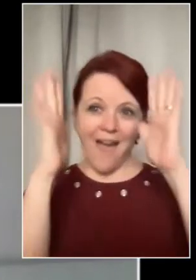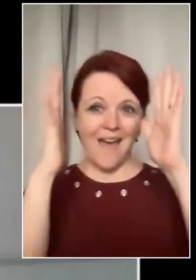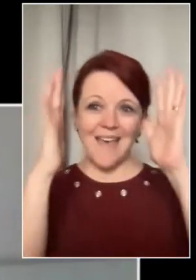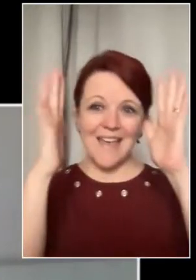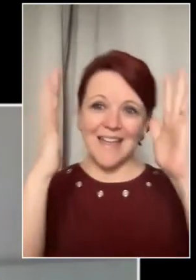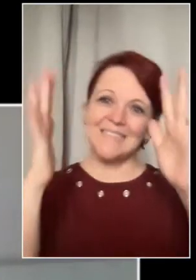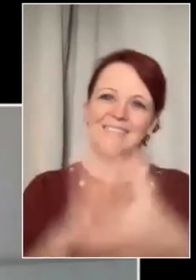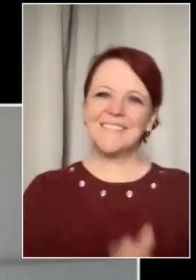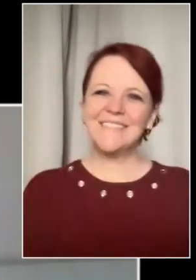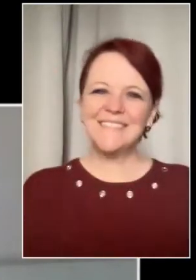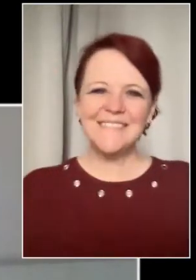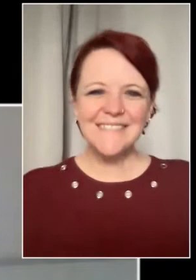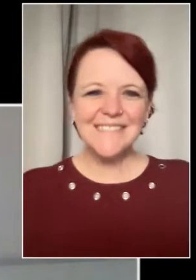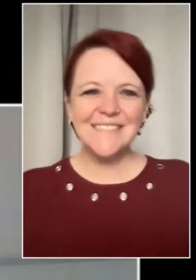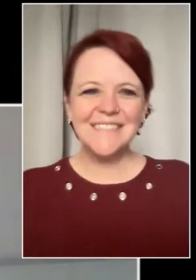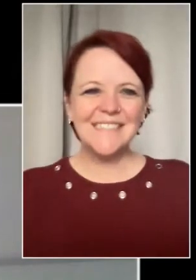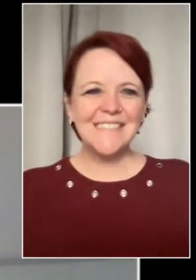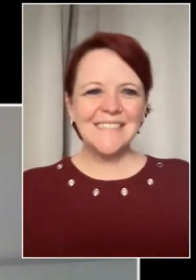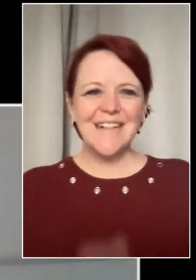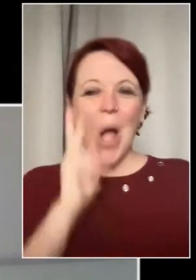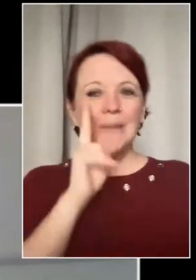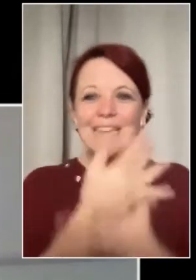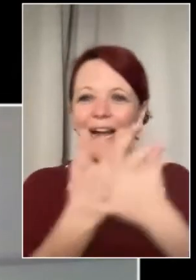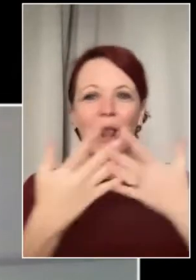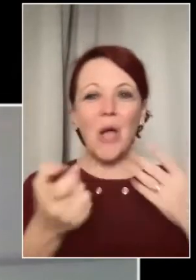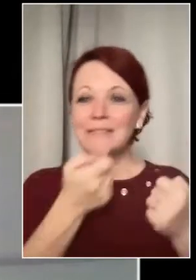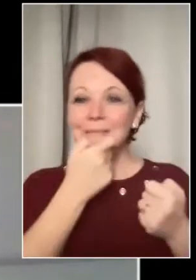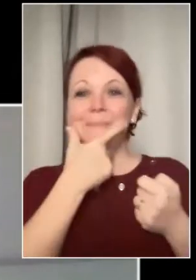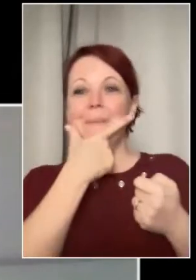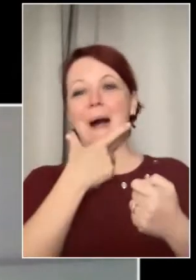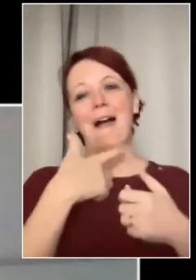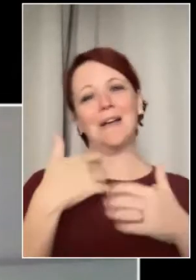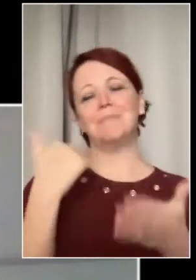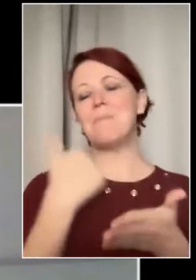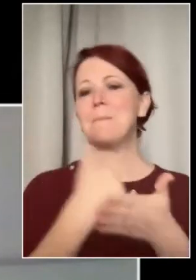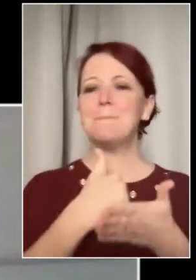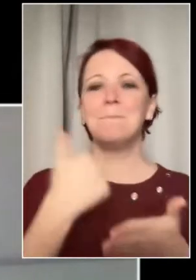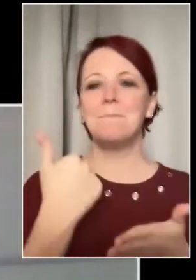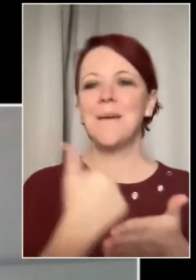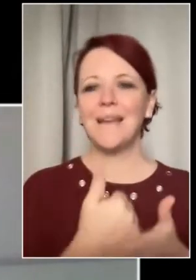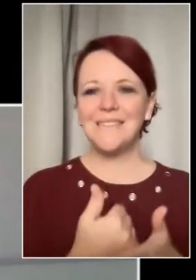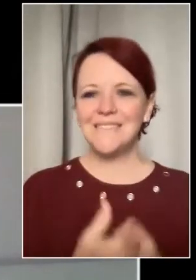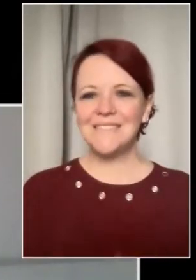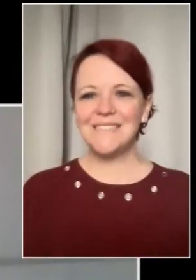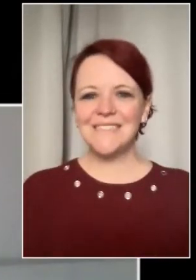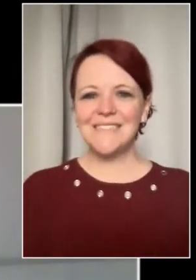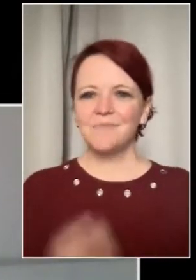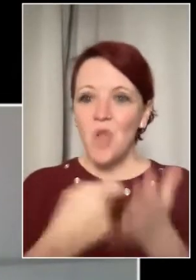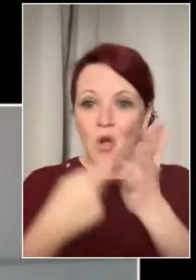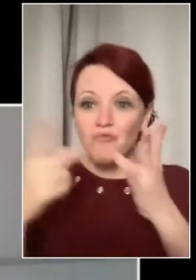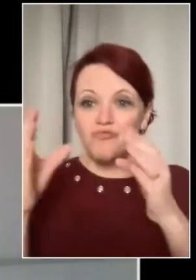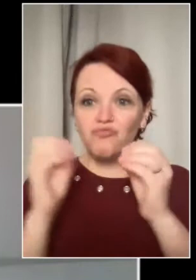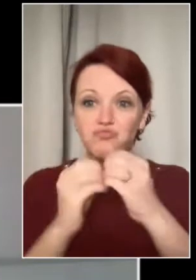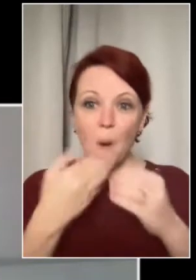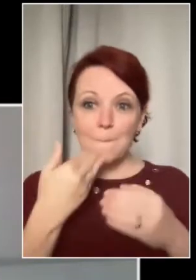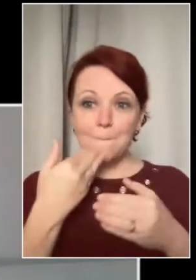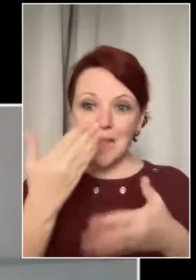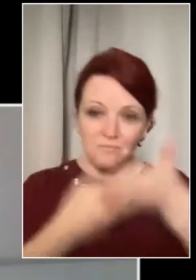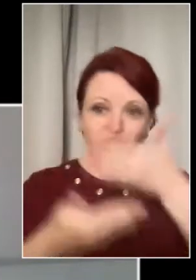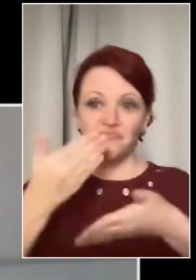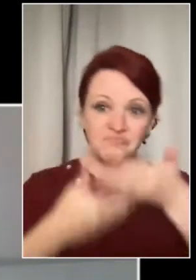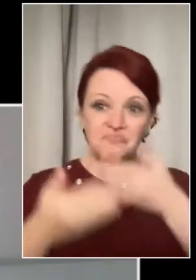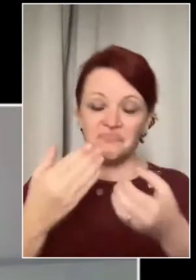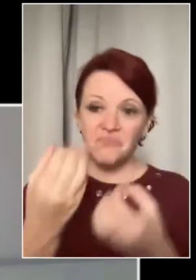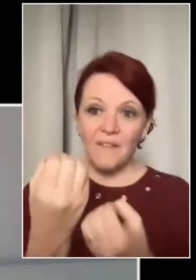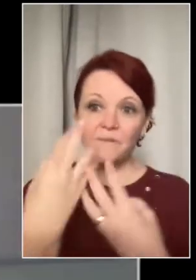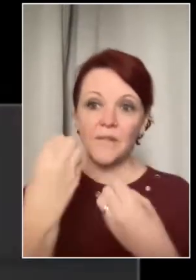Thank you so much. Congratulations. Thank you. I'm seeing lots of smiling faces, which is fantastic. So, Rob, maybe you could tell us a little bit about what the